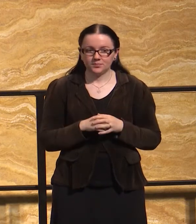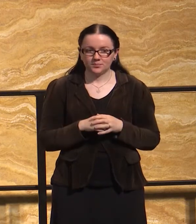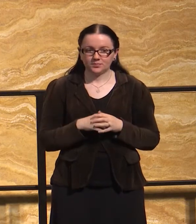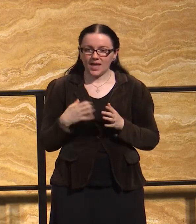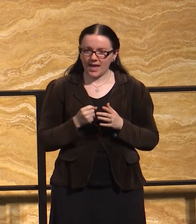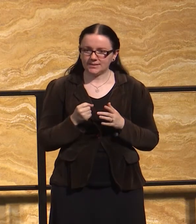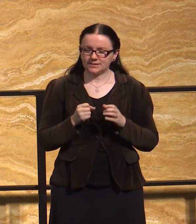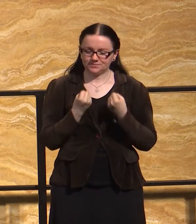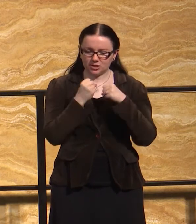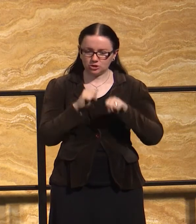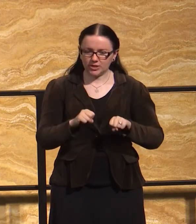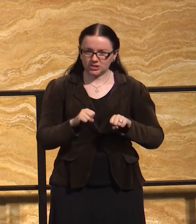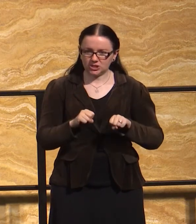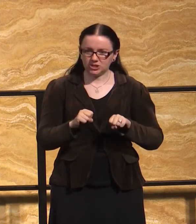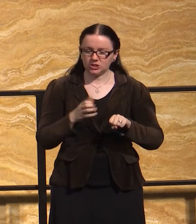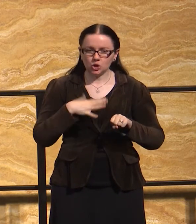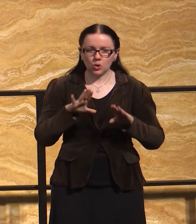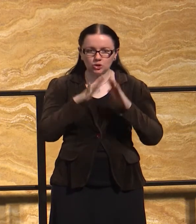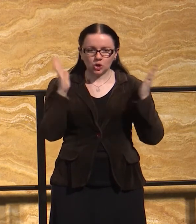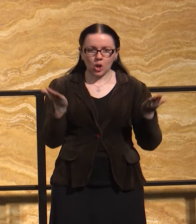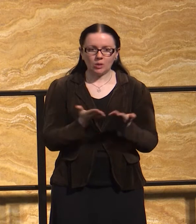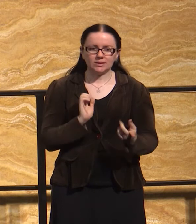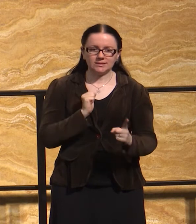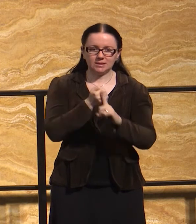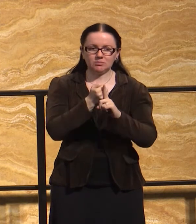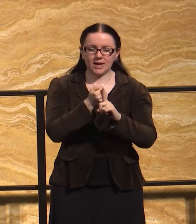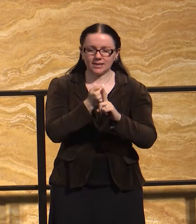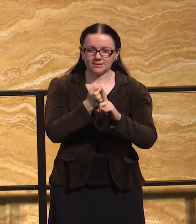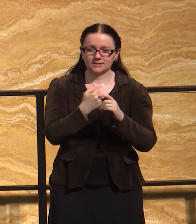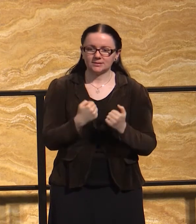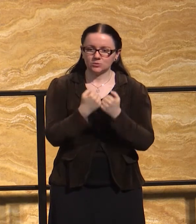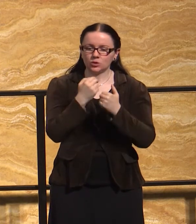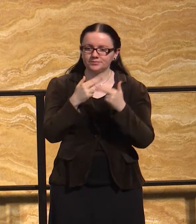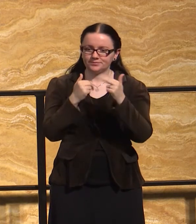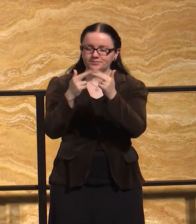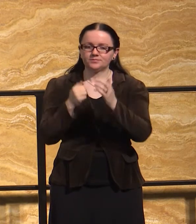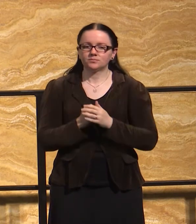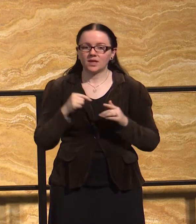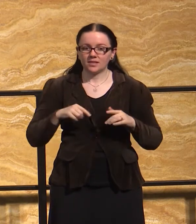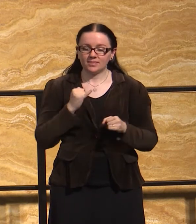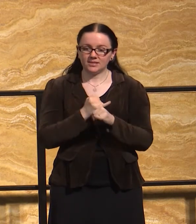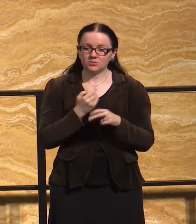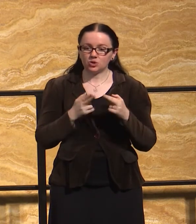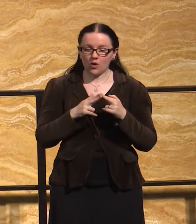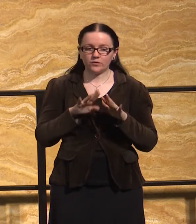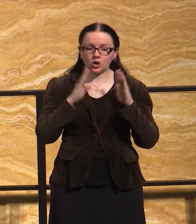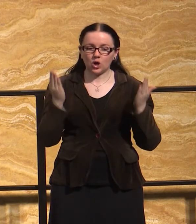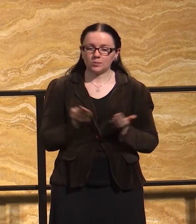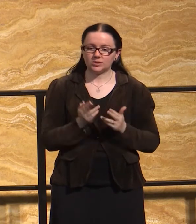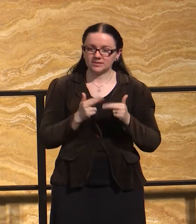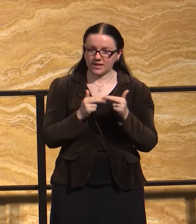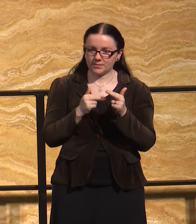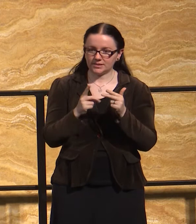strategy to have global impact and social engagement. And as a key part of this, the Institute of Global Development aspires